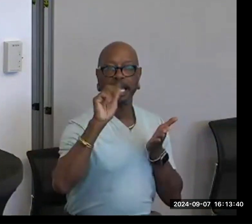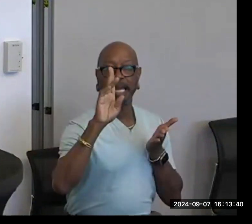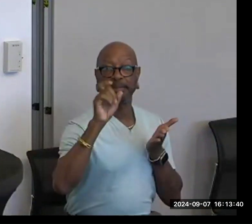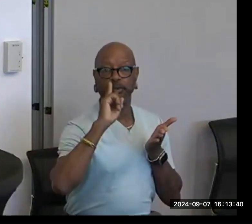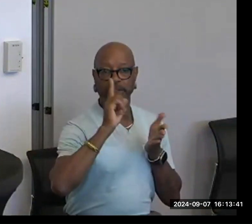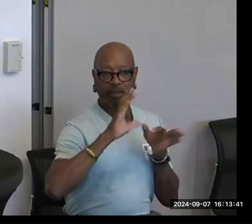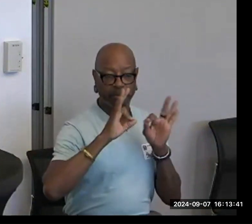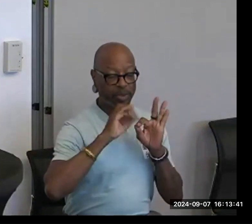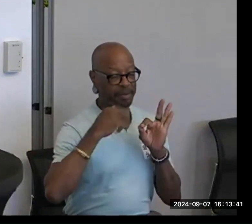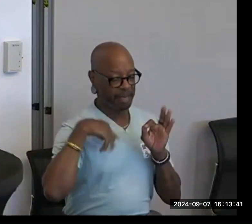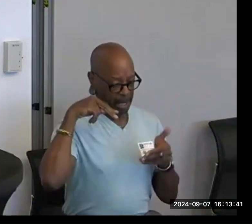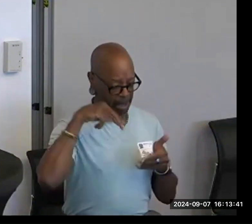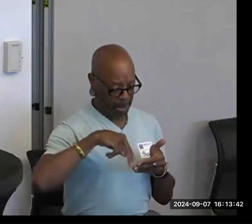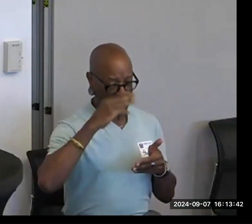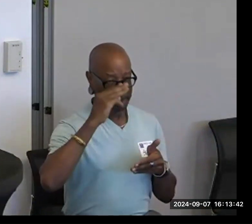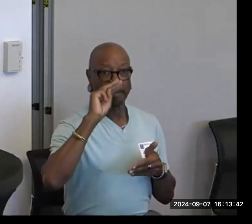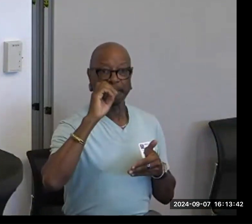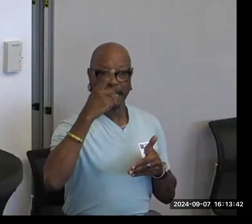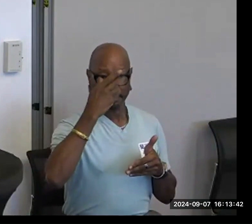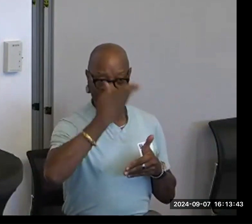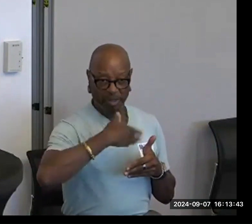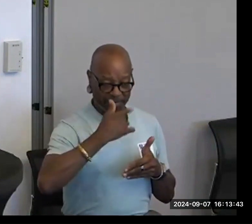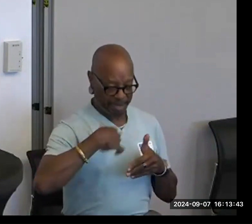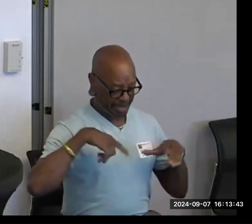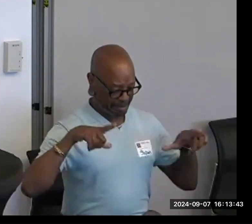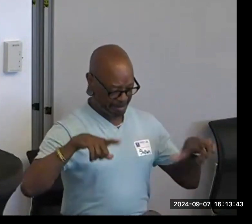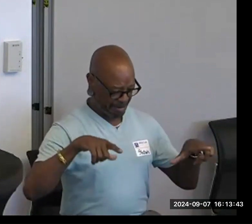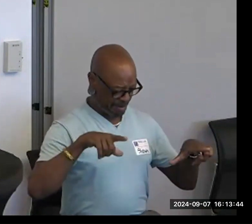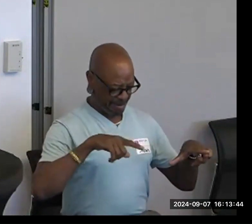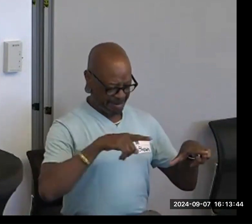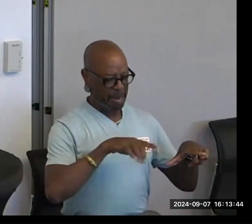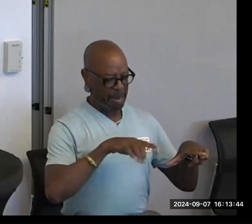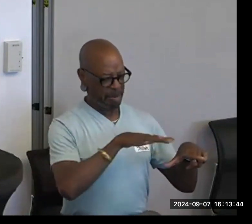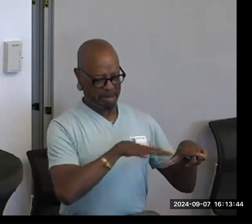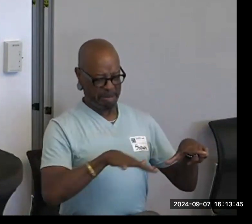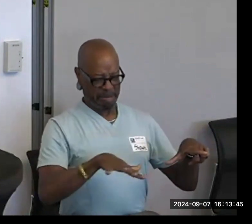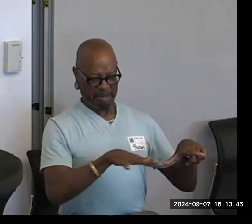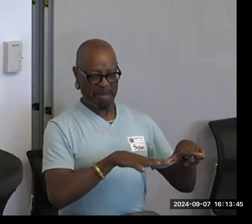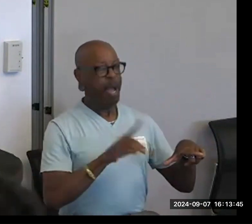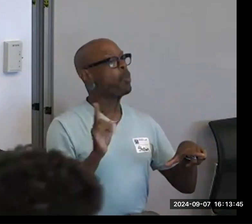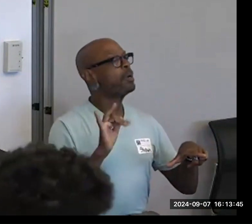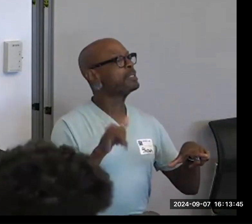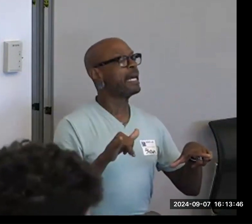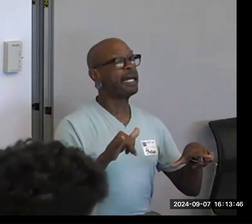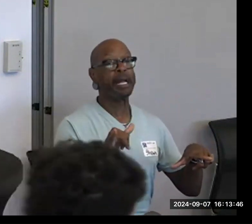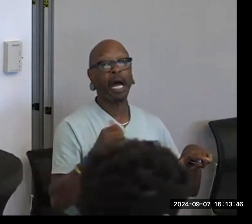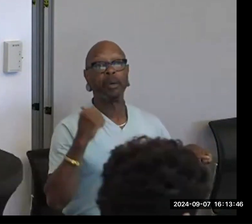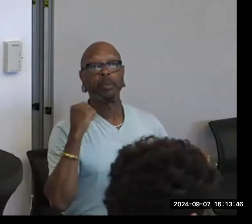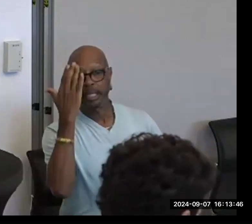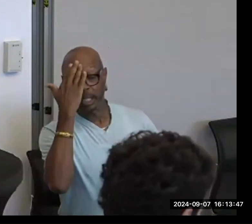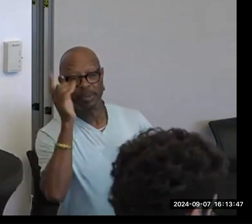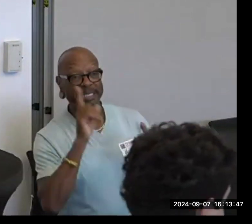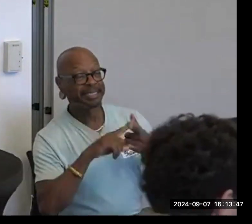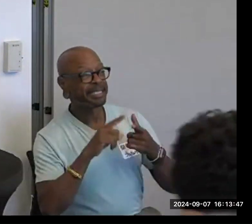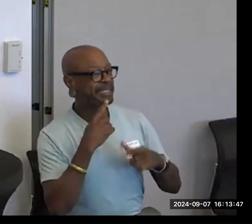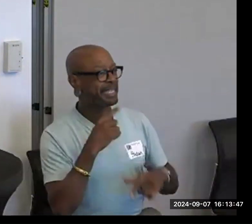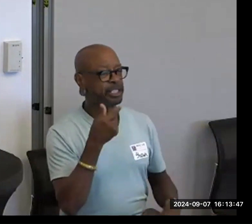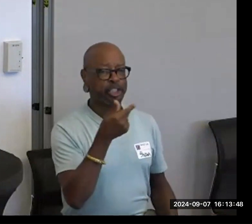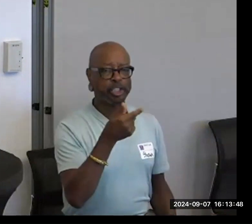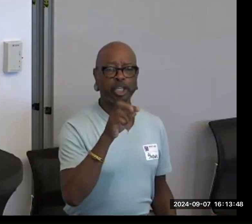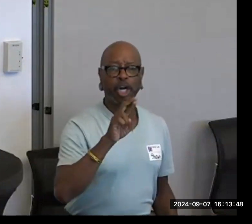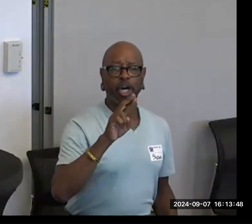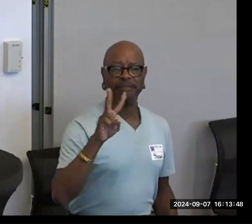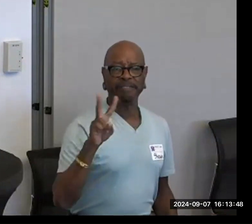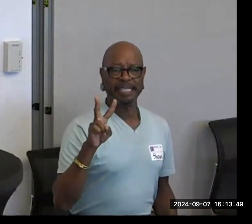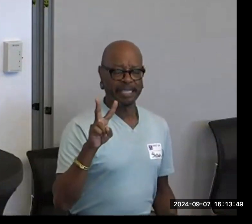in front of me and said, well, where is this? I wouldn't know until I felt, oh, it says GRV here.